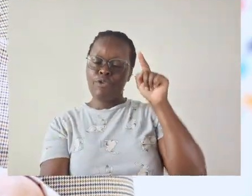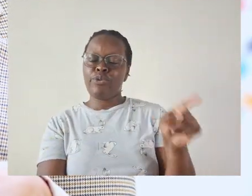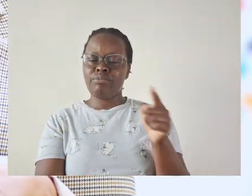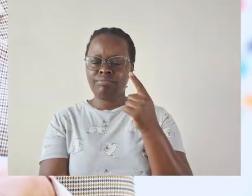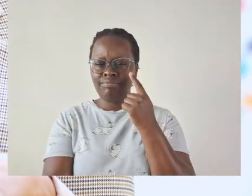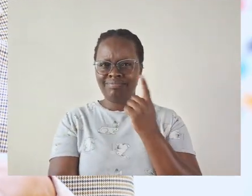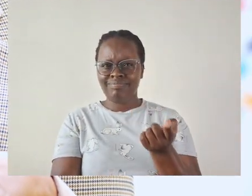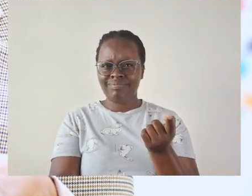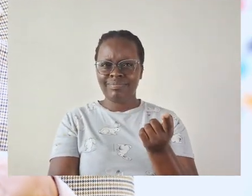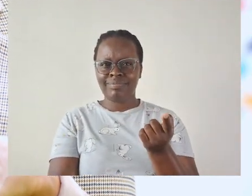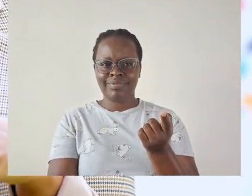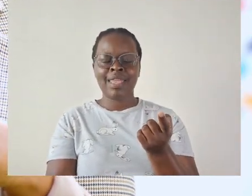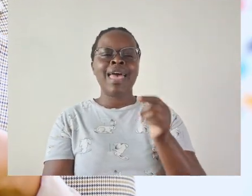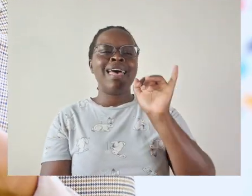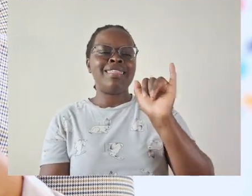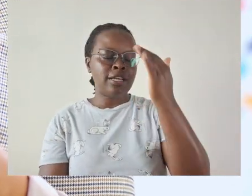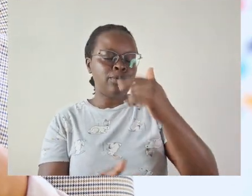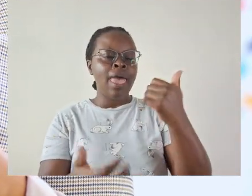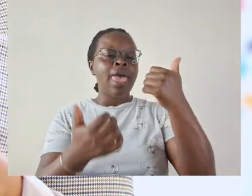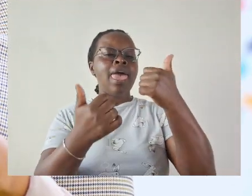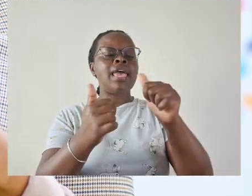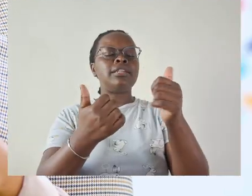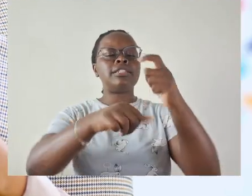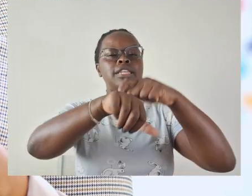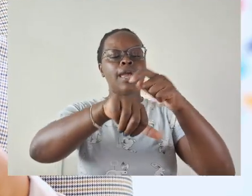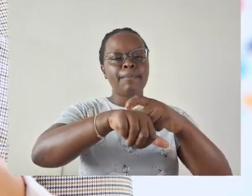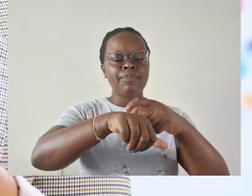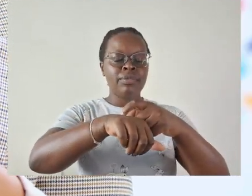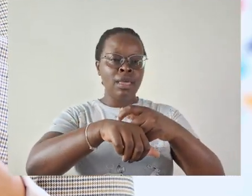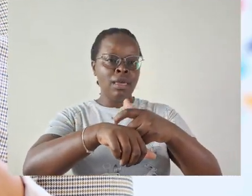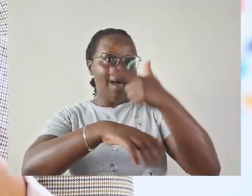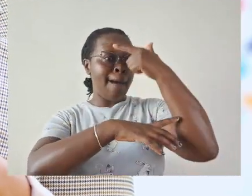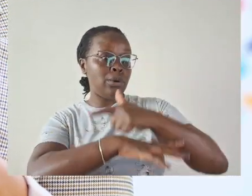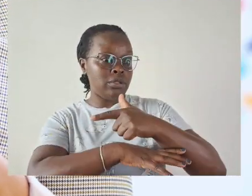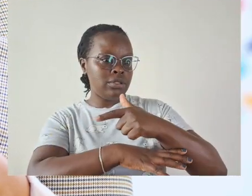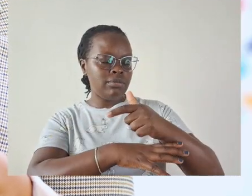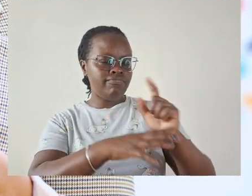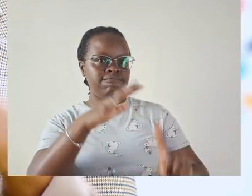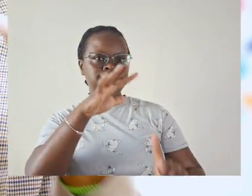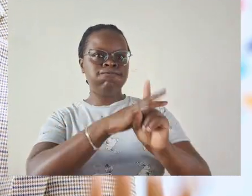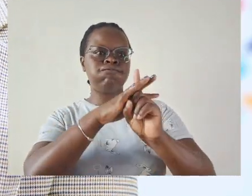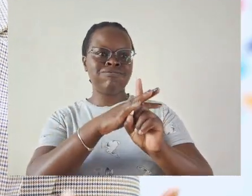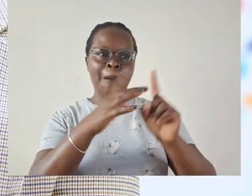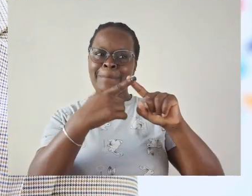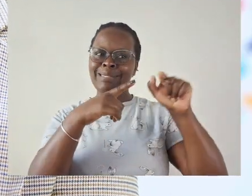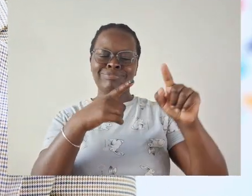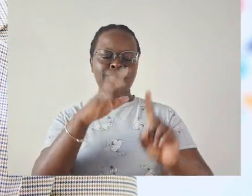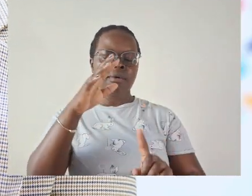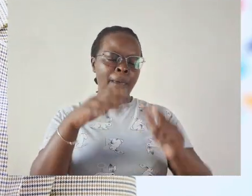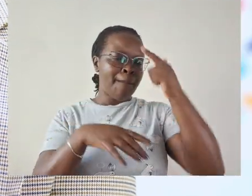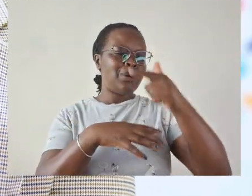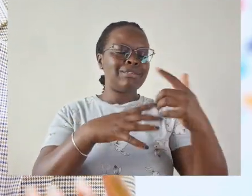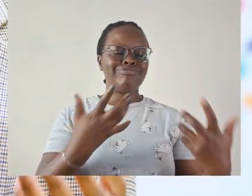less years, okay? So, and you think that you understand childhood because you have been a child